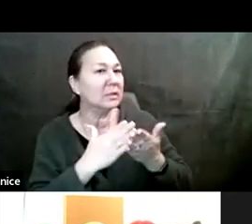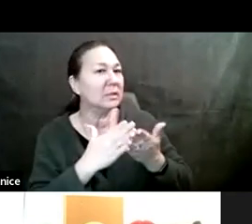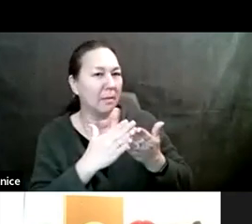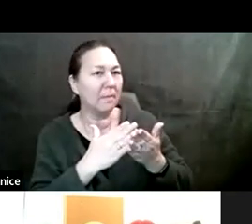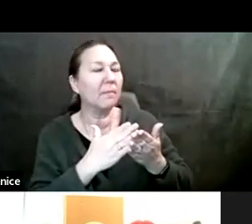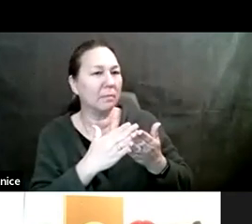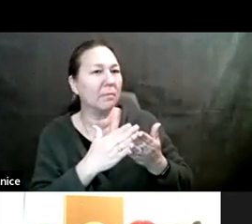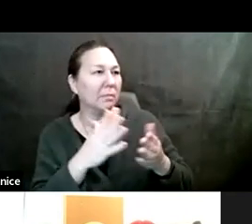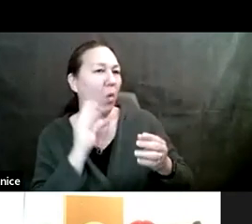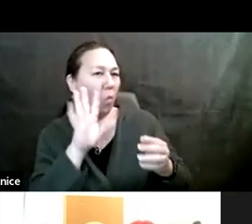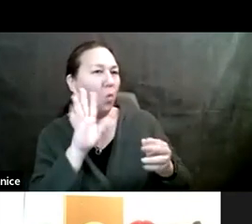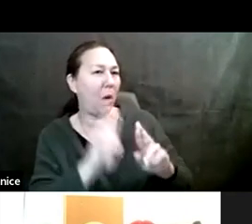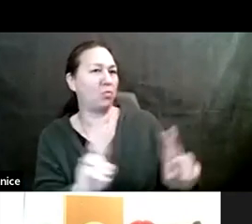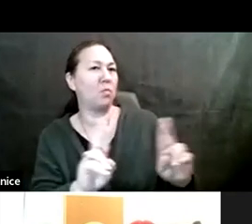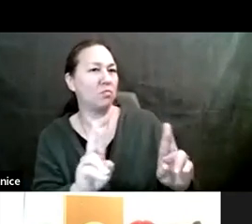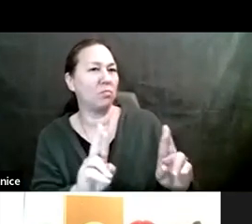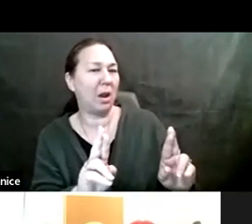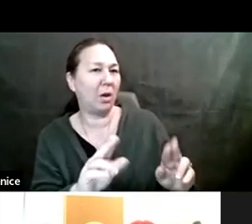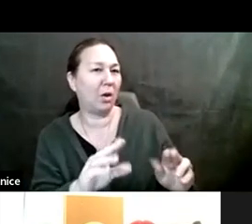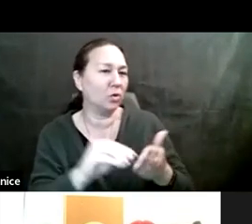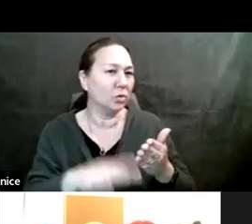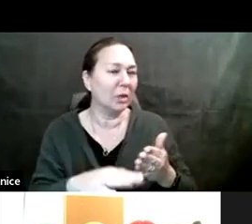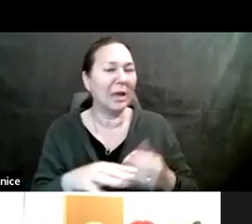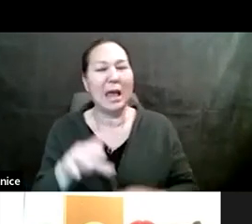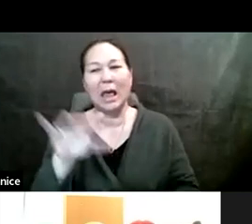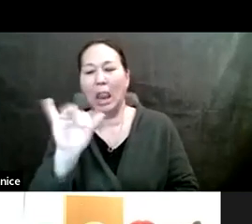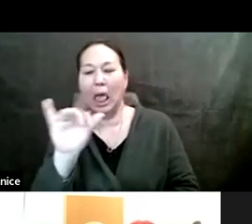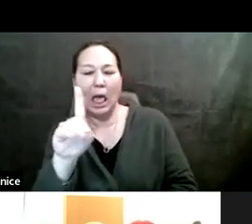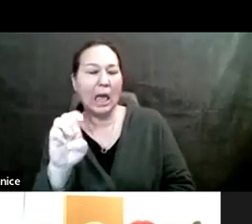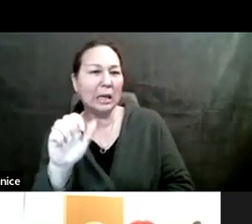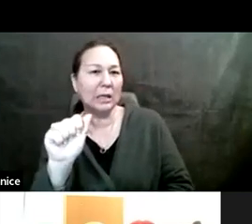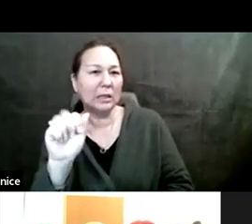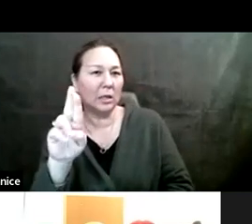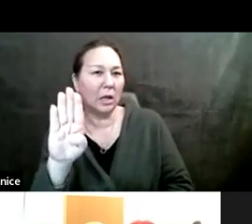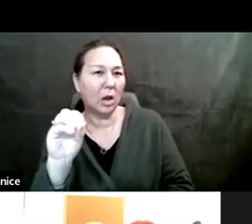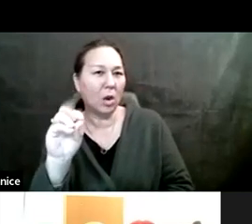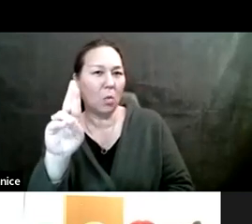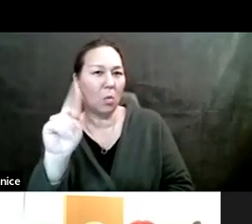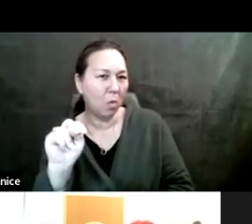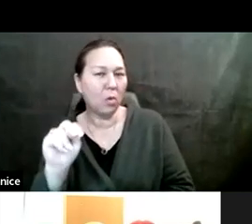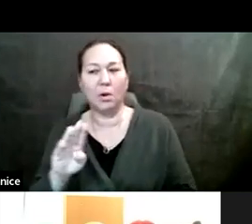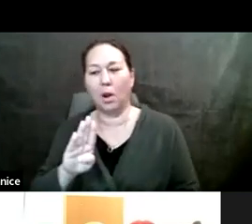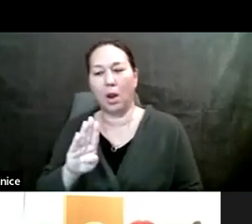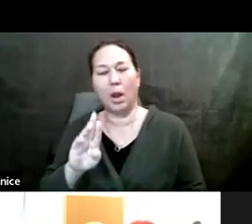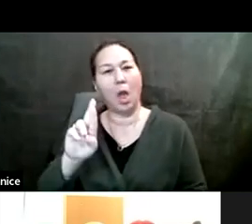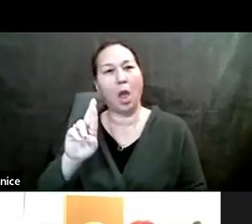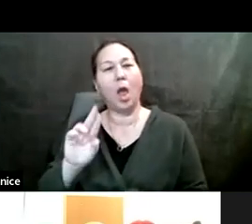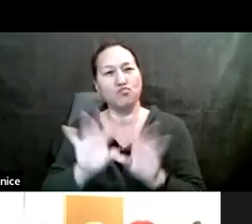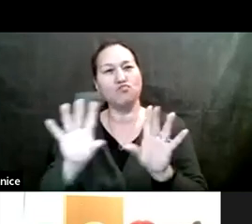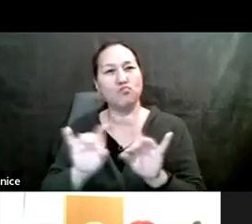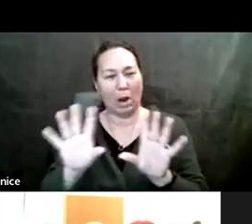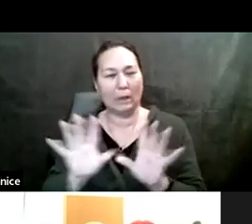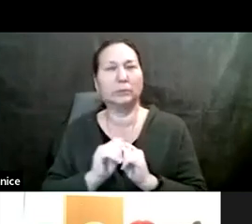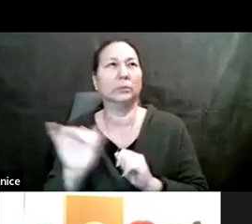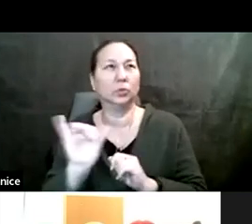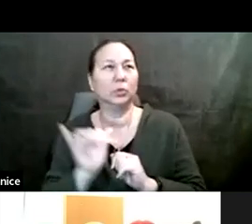them um I believe Dearborn Brighton um but it really this should be something we're doing across the board for young people because one